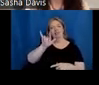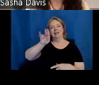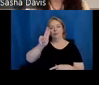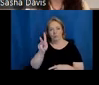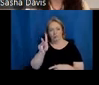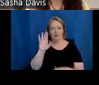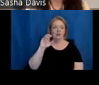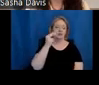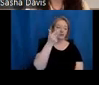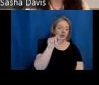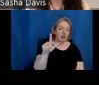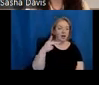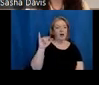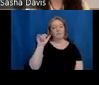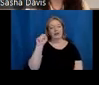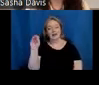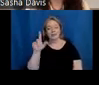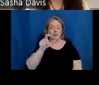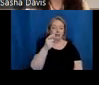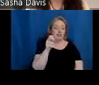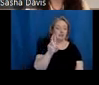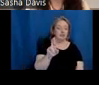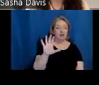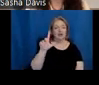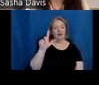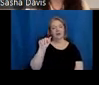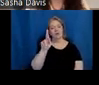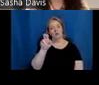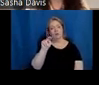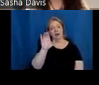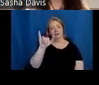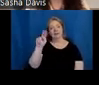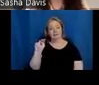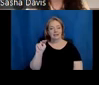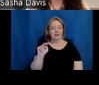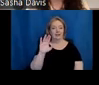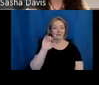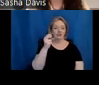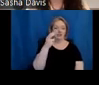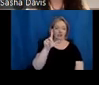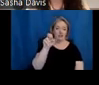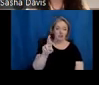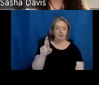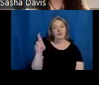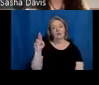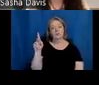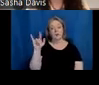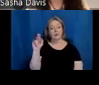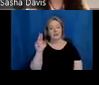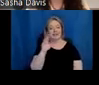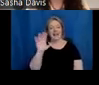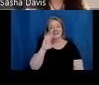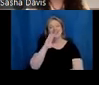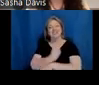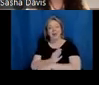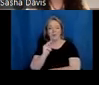Léger, Marie Laurencin, Charles Sheeler, Auguste Rodin, and daughter Mimi Gross, who did